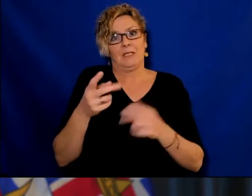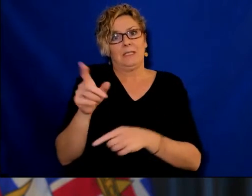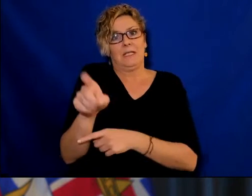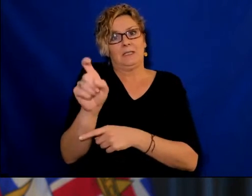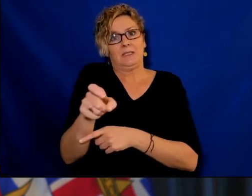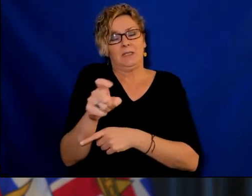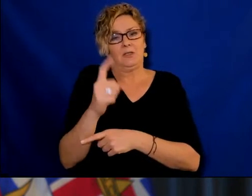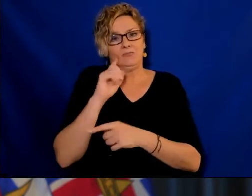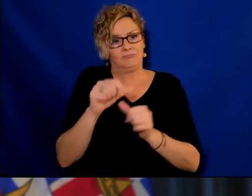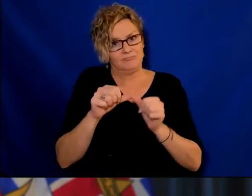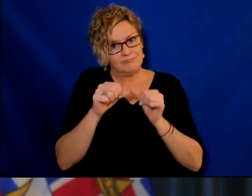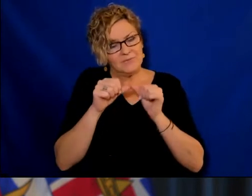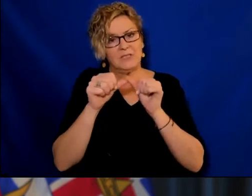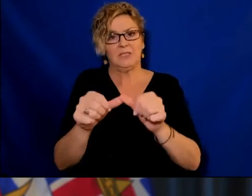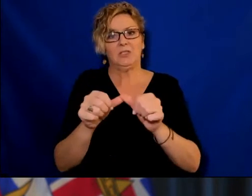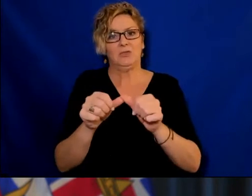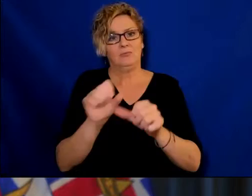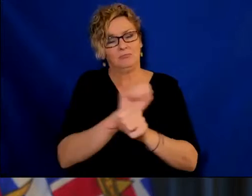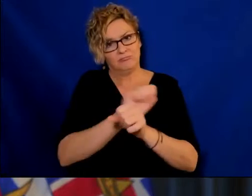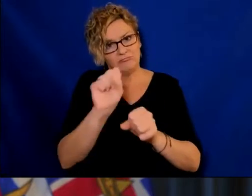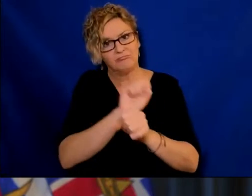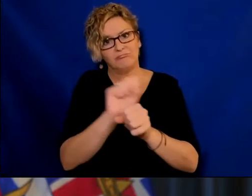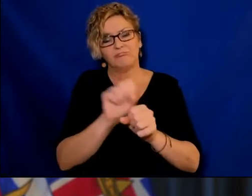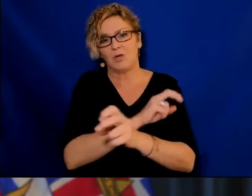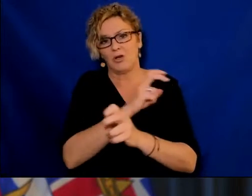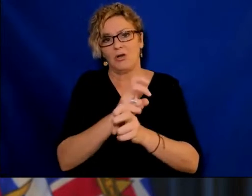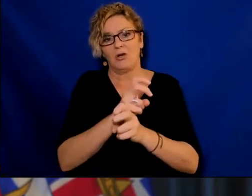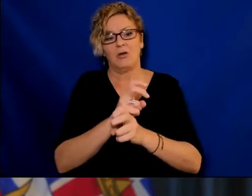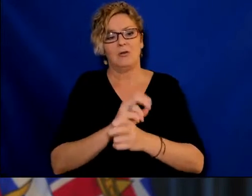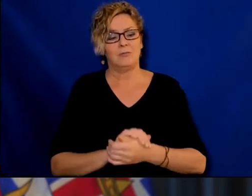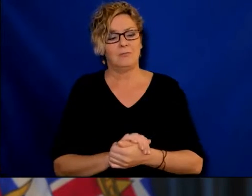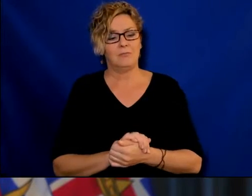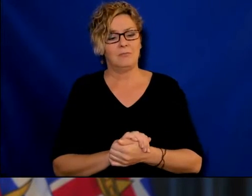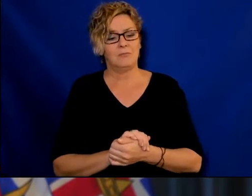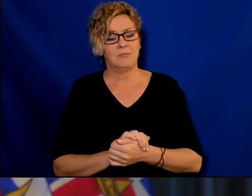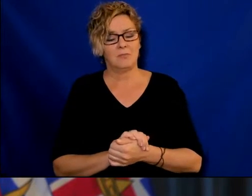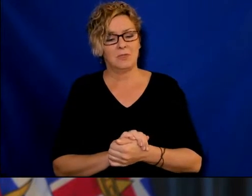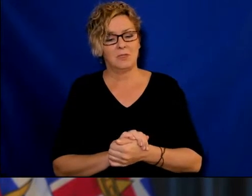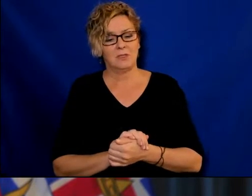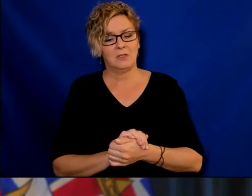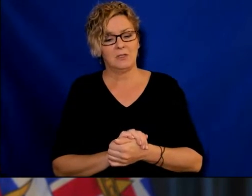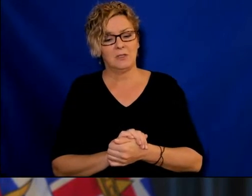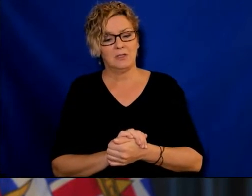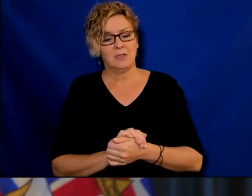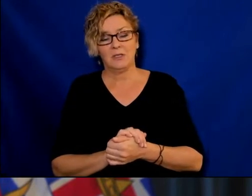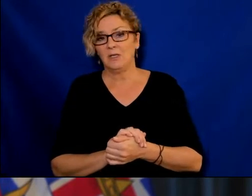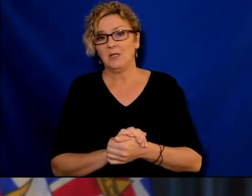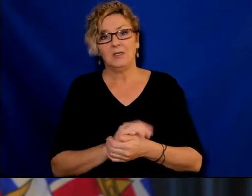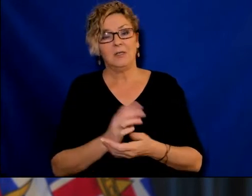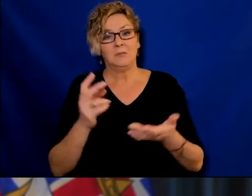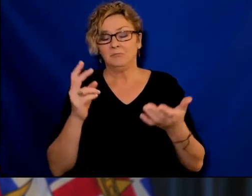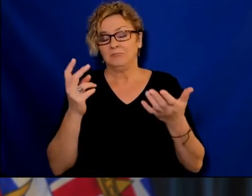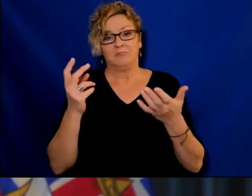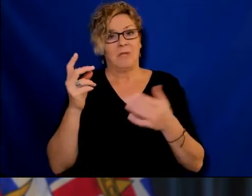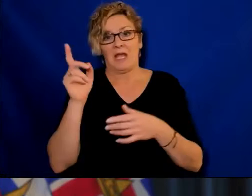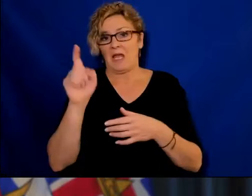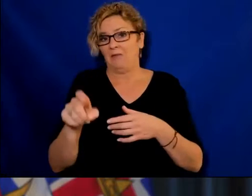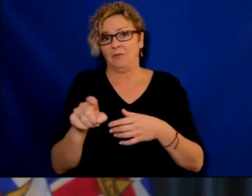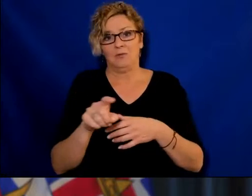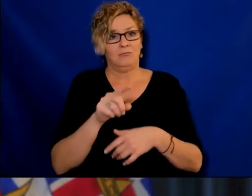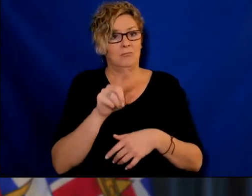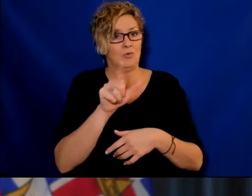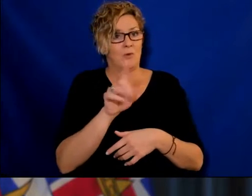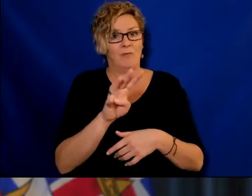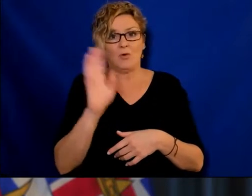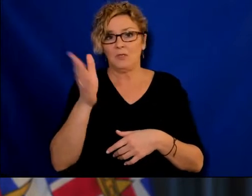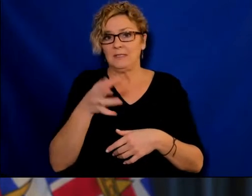healthcare workers, not just as we did at one time in the pandemic at 7 p.m., but all the time. And how we do that,